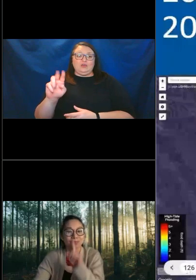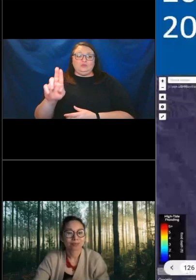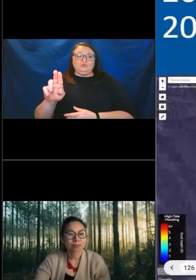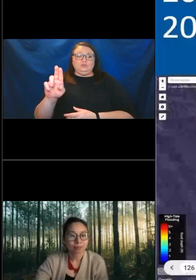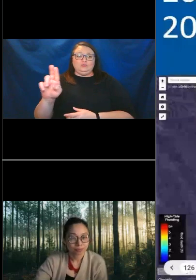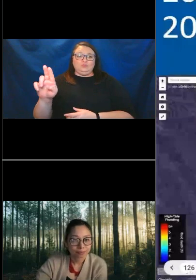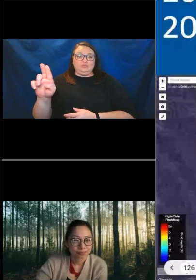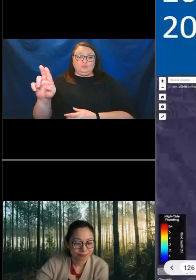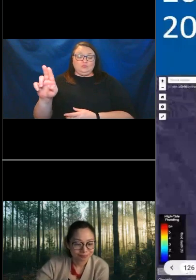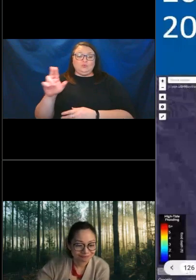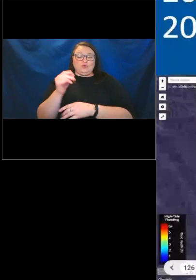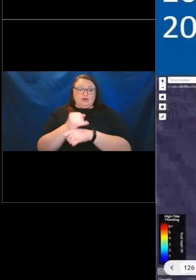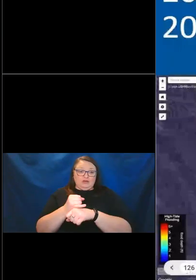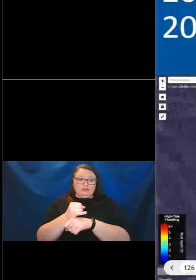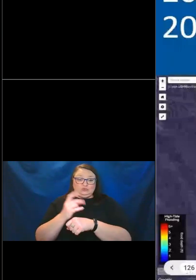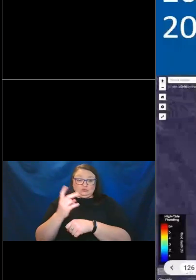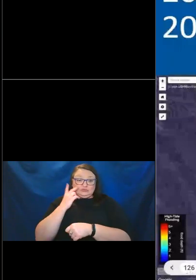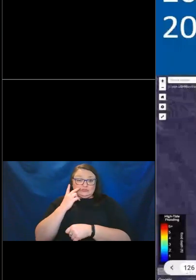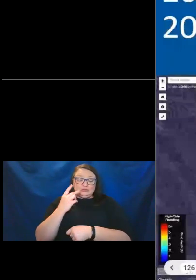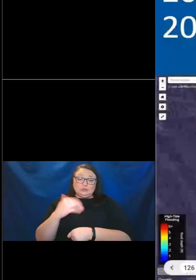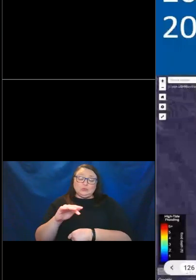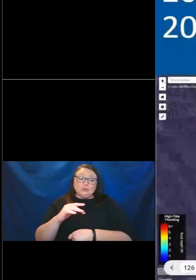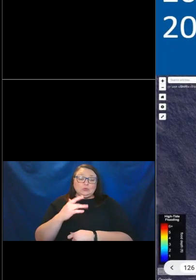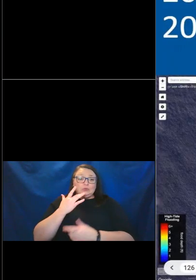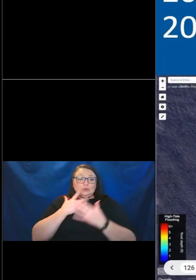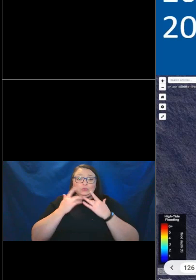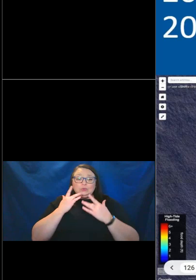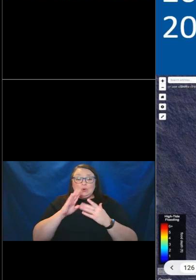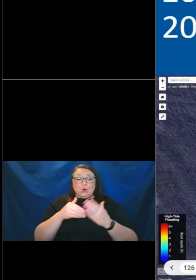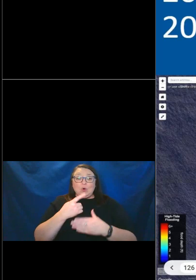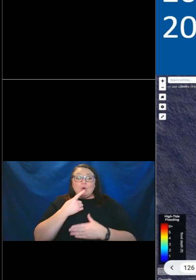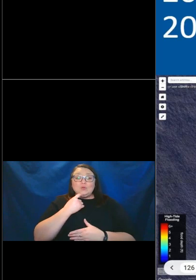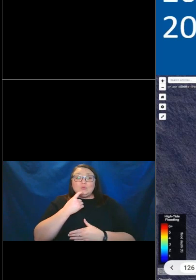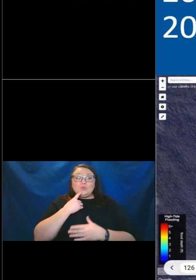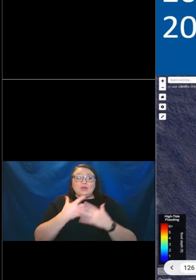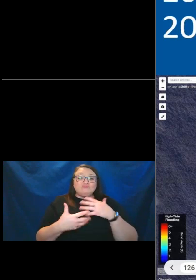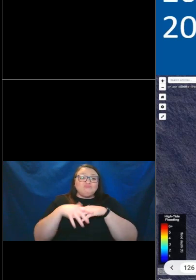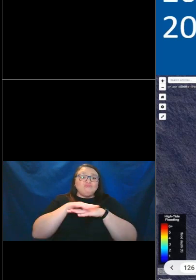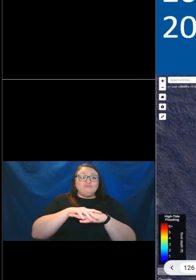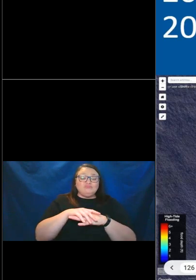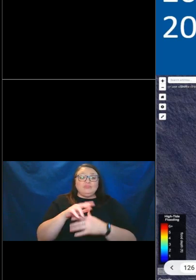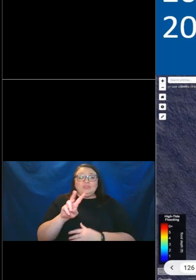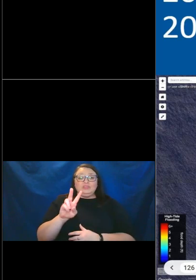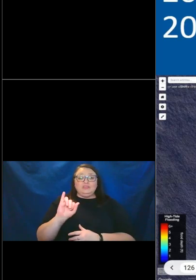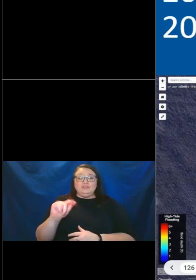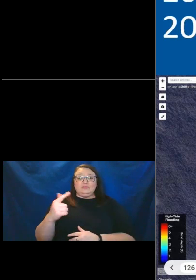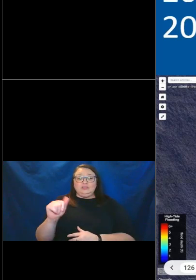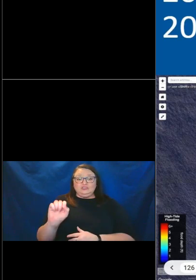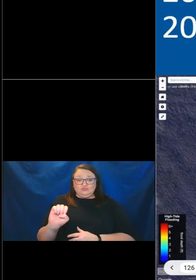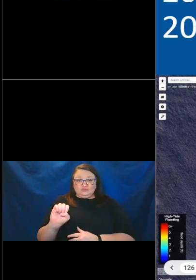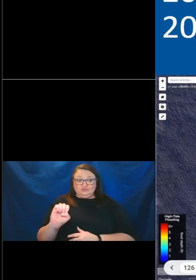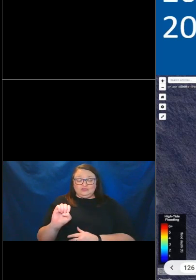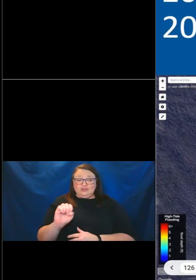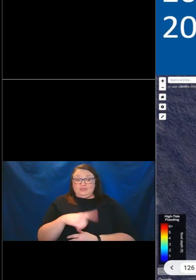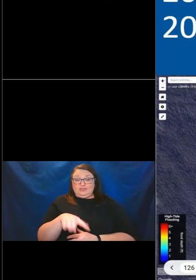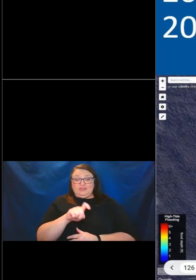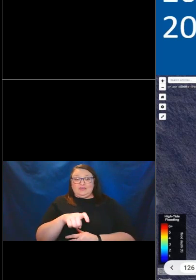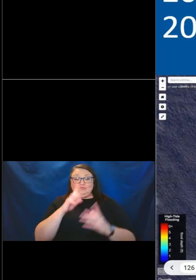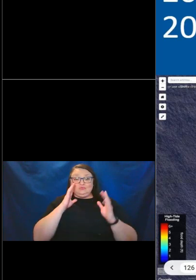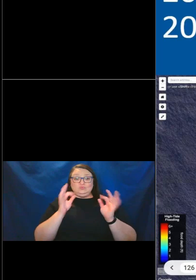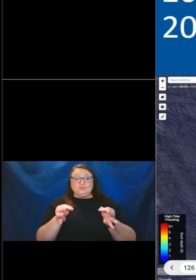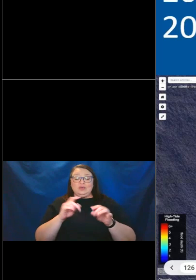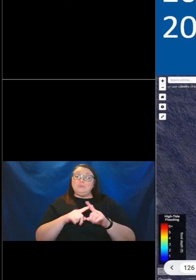there. And all the red is covering the village in Aunuu. And so it's up to them to decide, but a lot